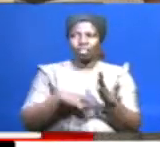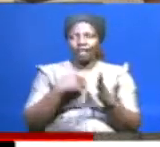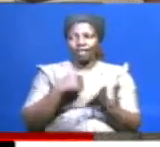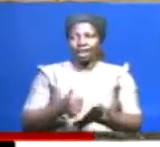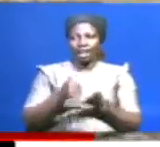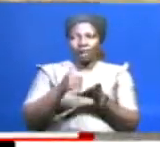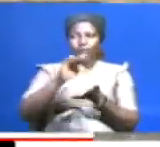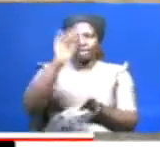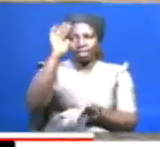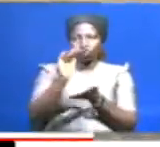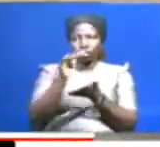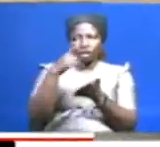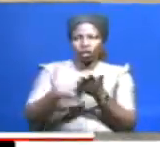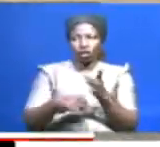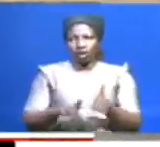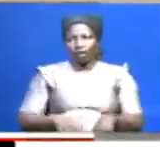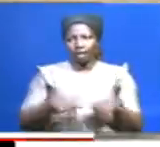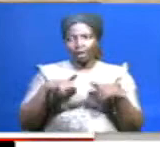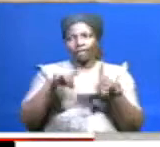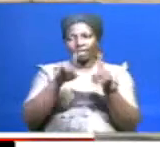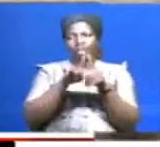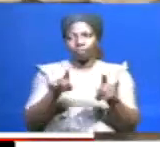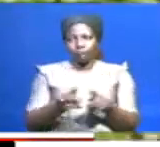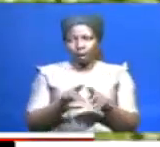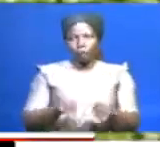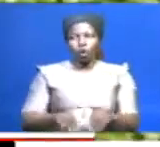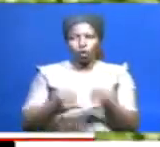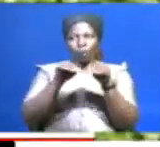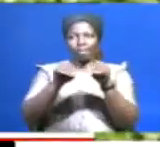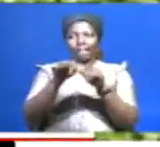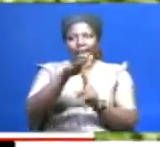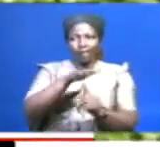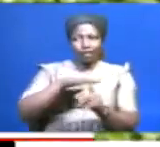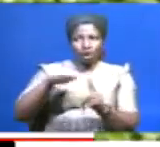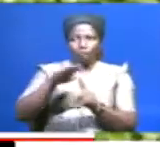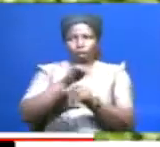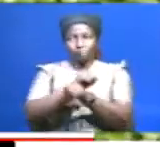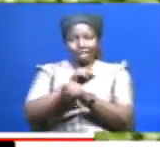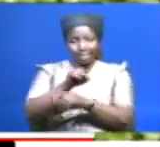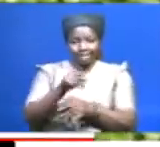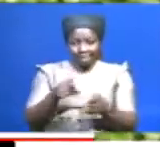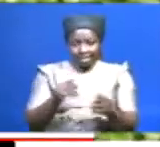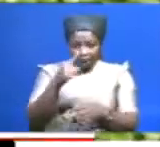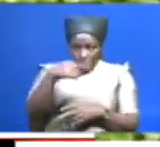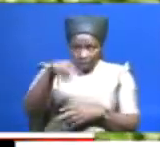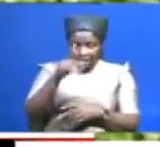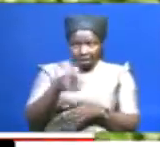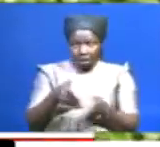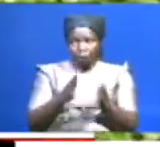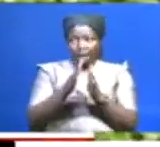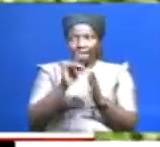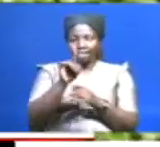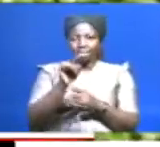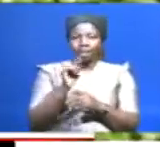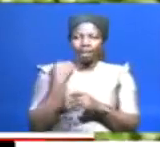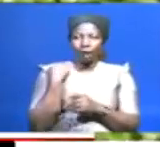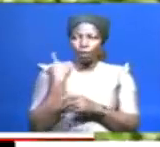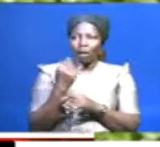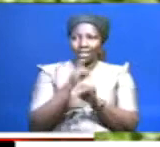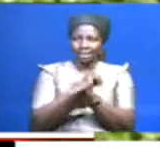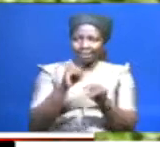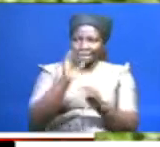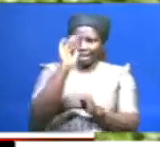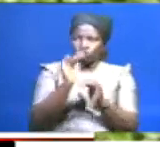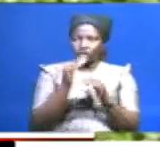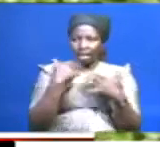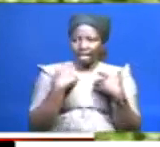living while promoting environmental conservation. This is the way to go. Number one, it's clean. It is reducing on health hazards.